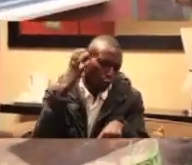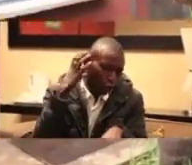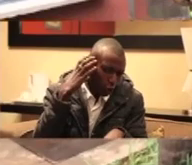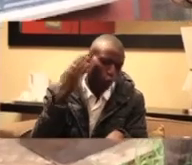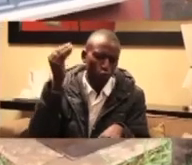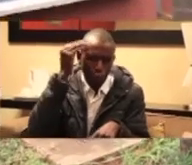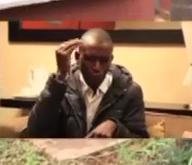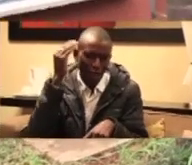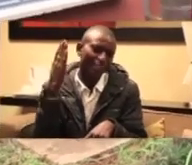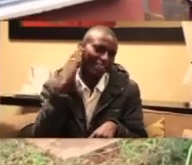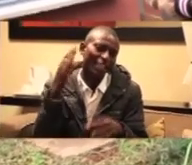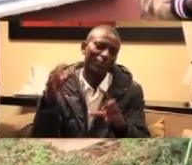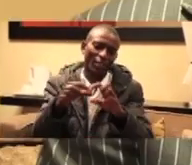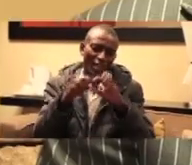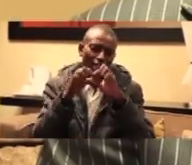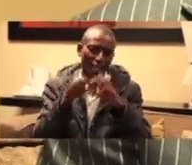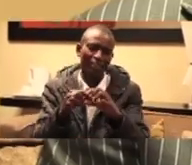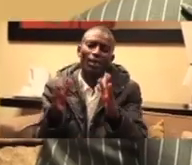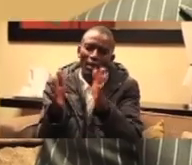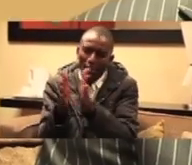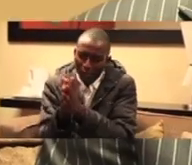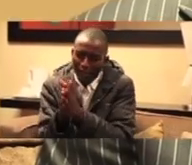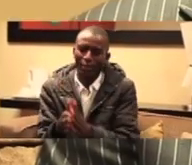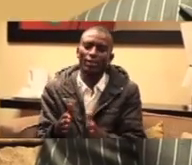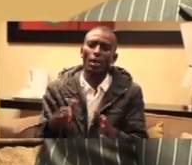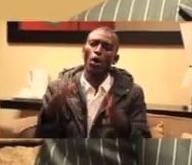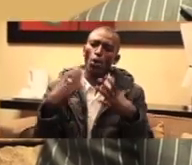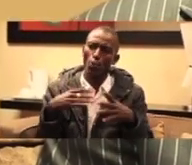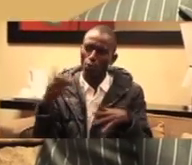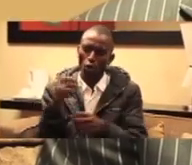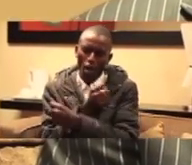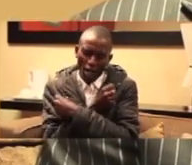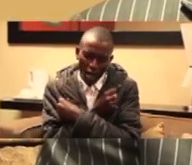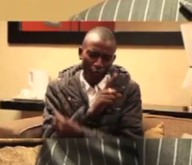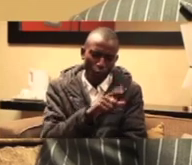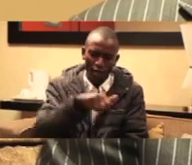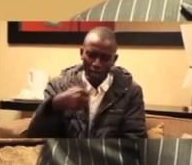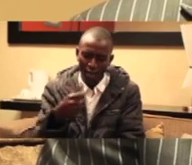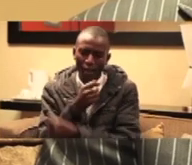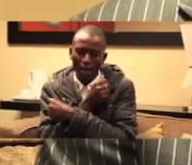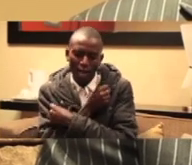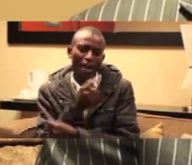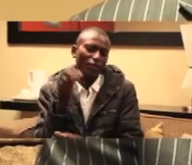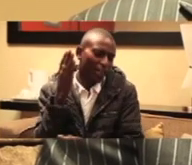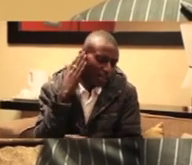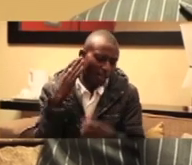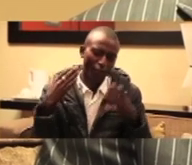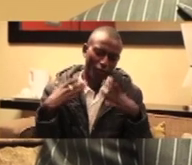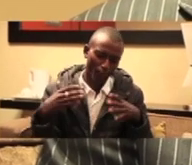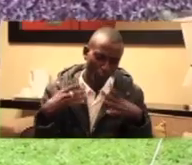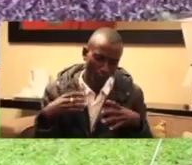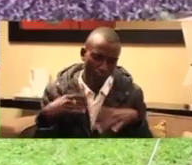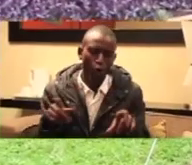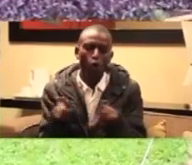Now my life has changed. So I want to ask the community to be closer to the deaf people, sit with them, hear what they are saying, you know, give